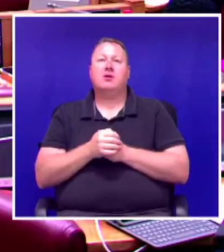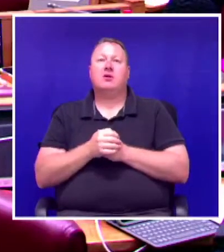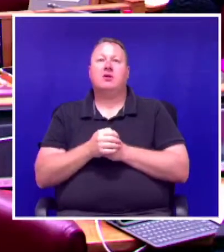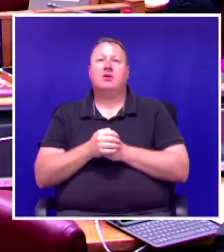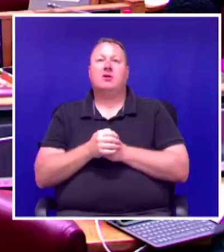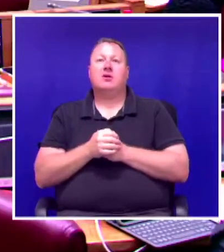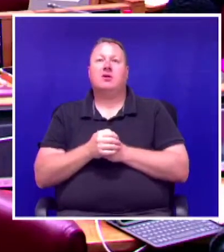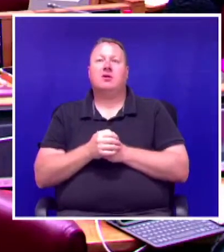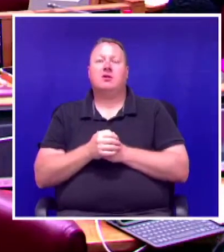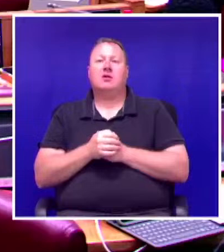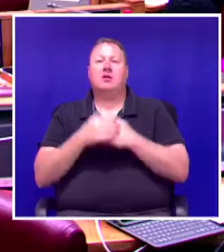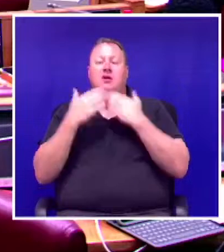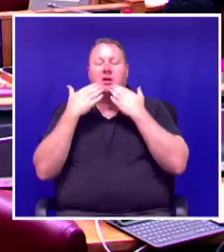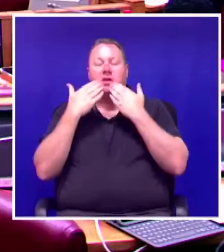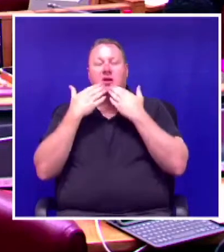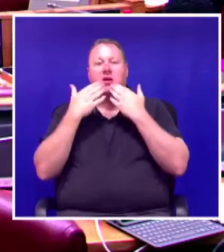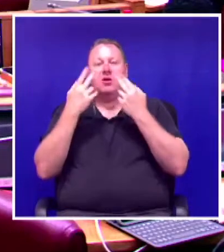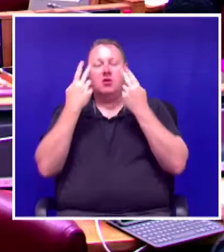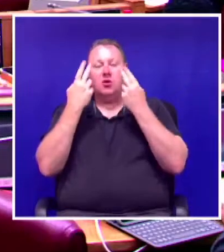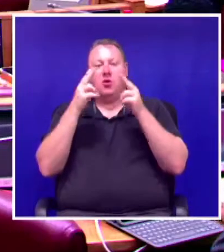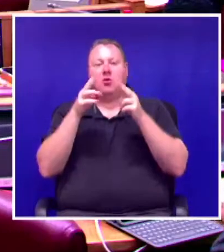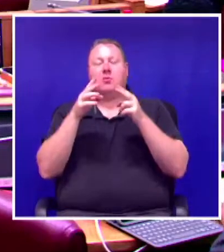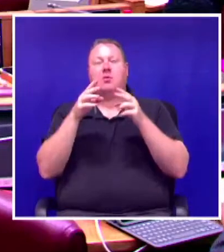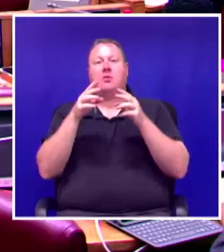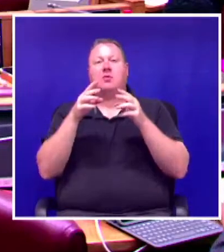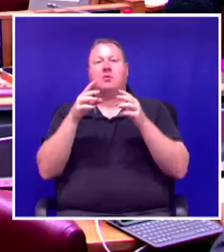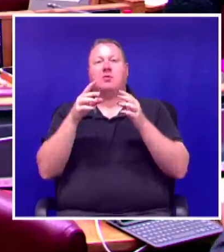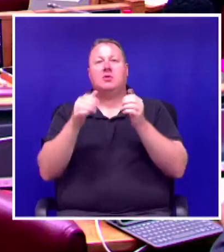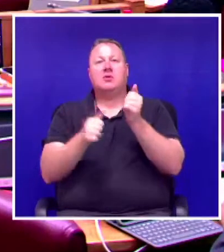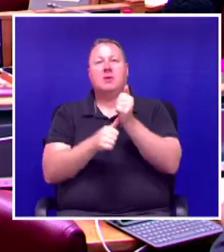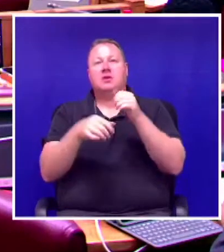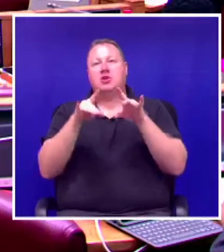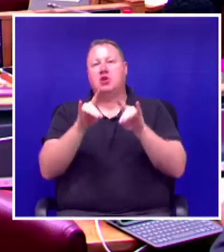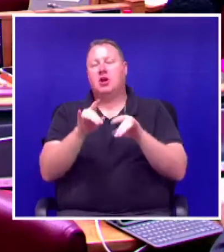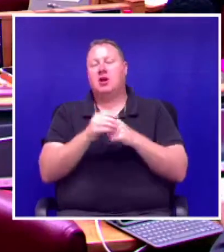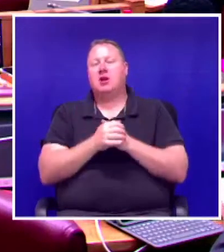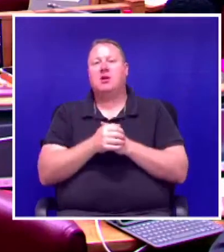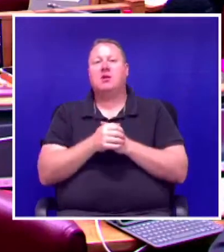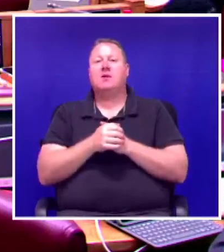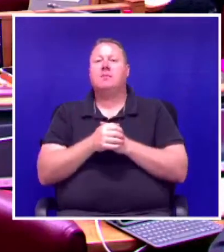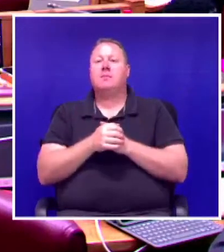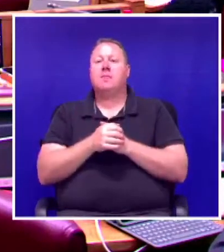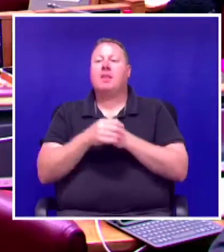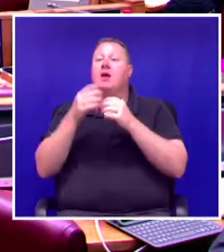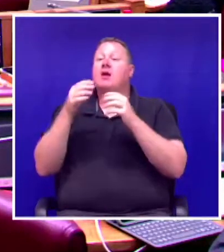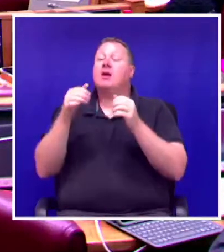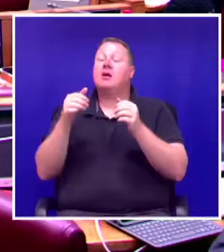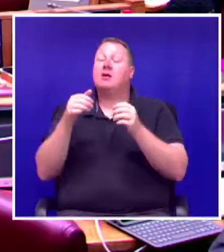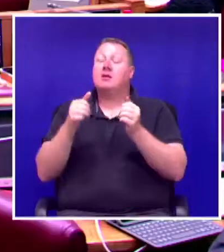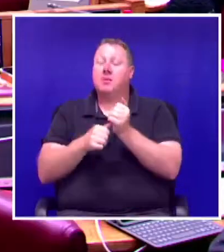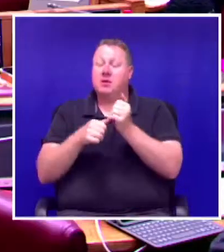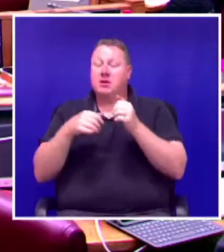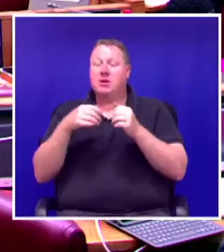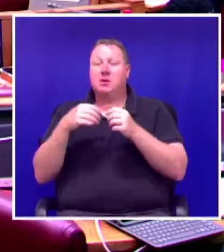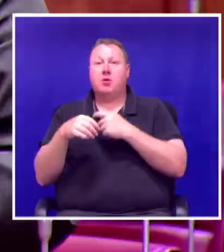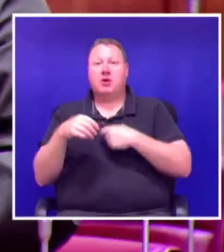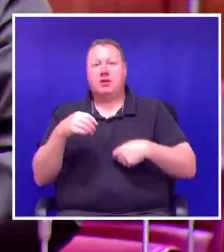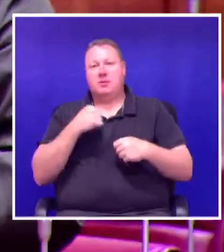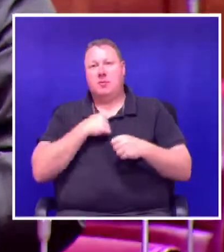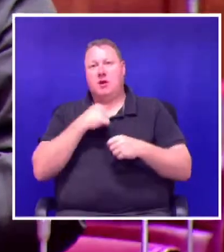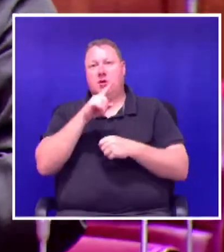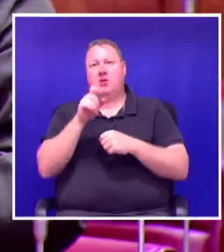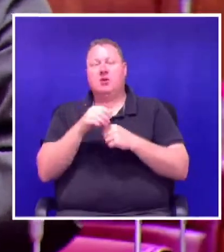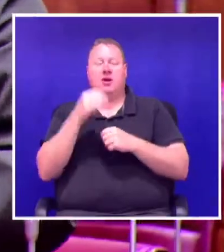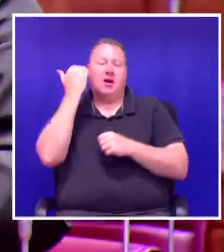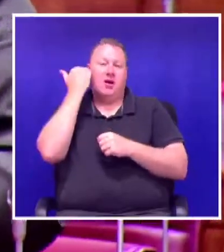Thank you, Honorable Deputy Chairman of the House. Deputy President, my questions. Has government